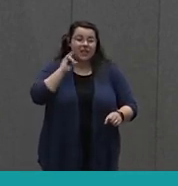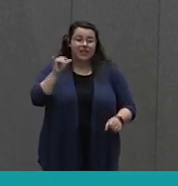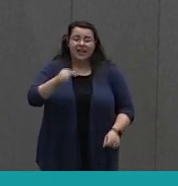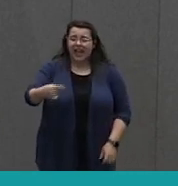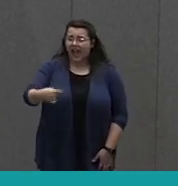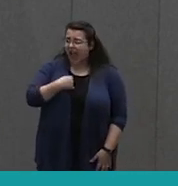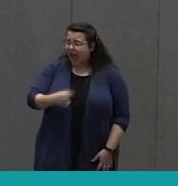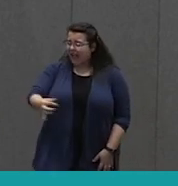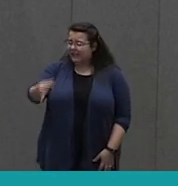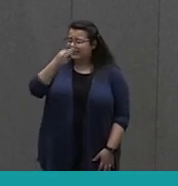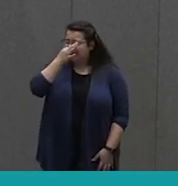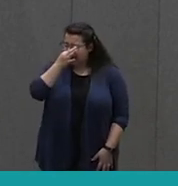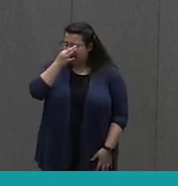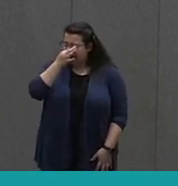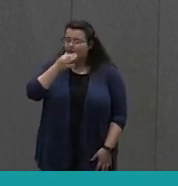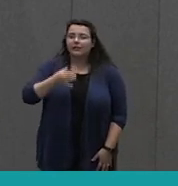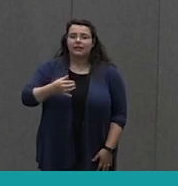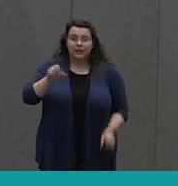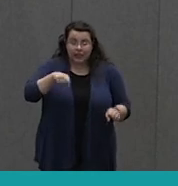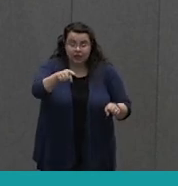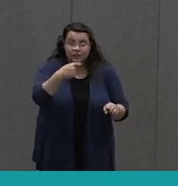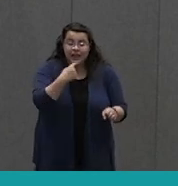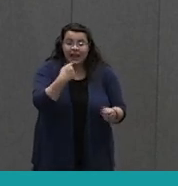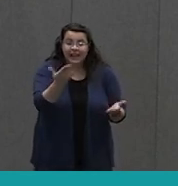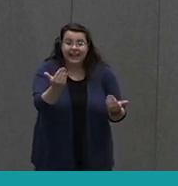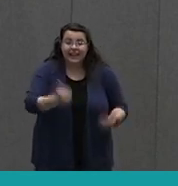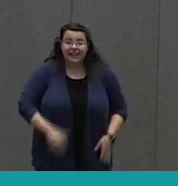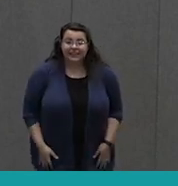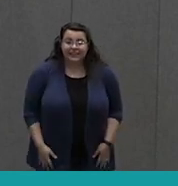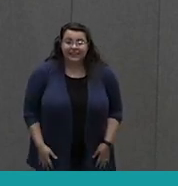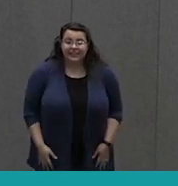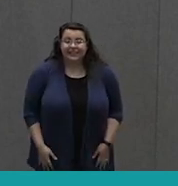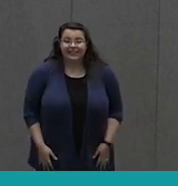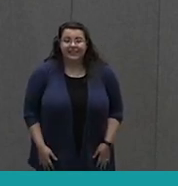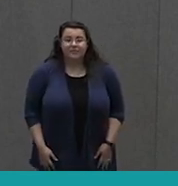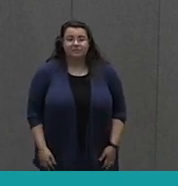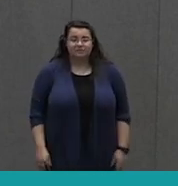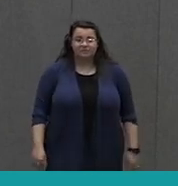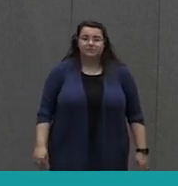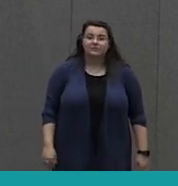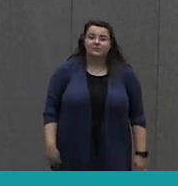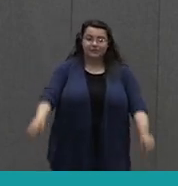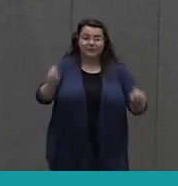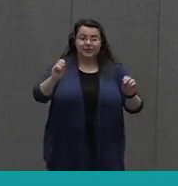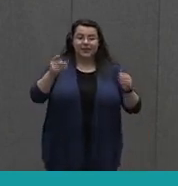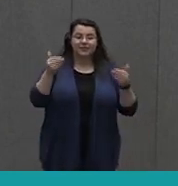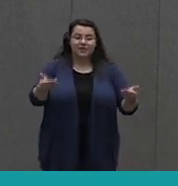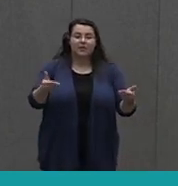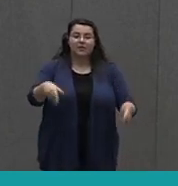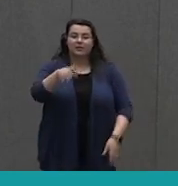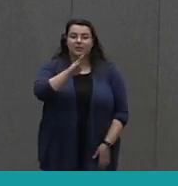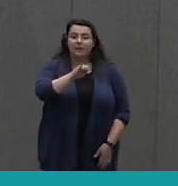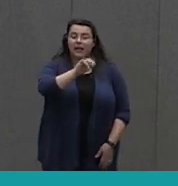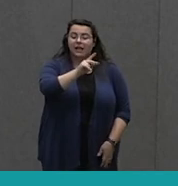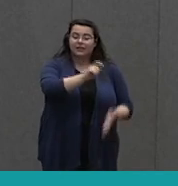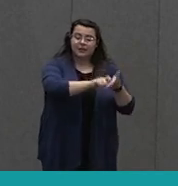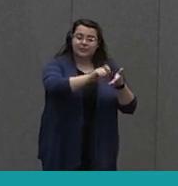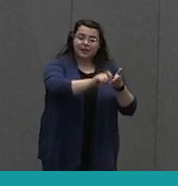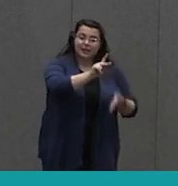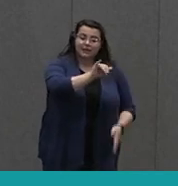like something that drives in your community. Your community is like the area that you live in, like